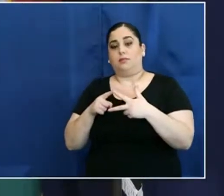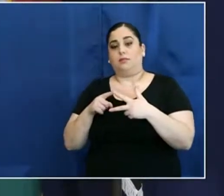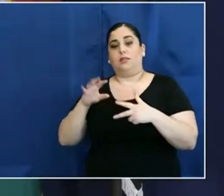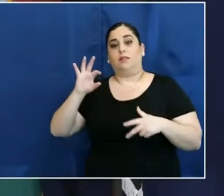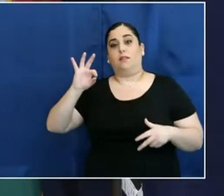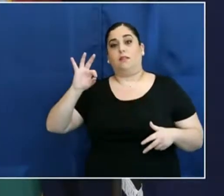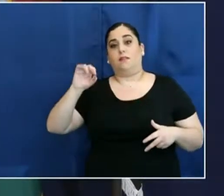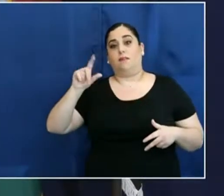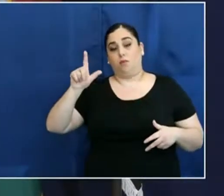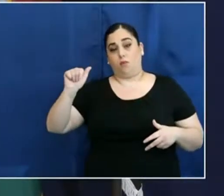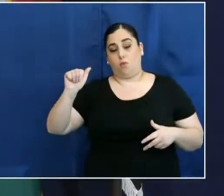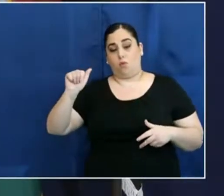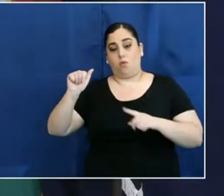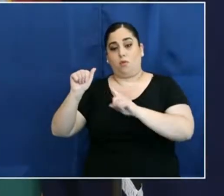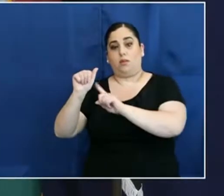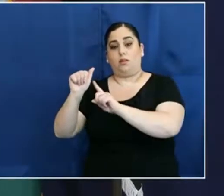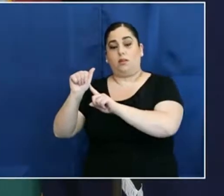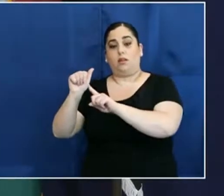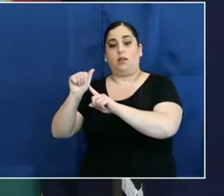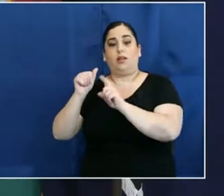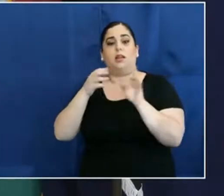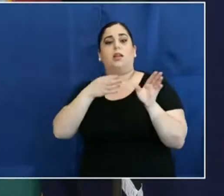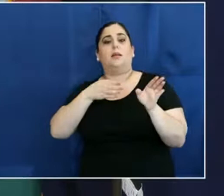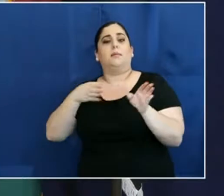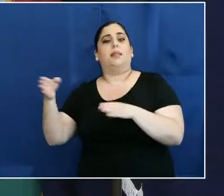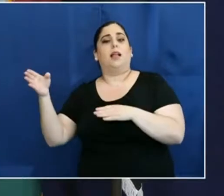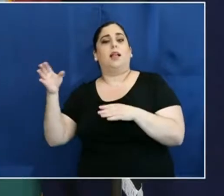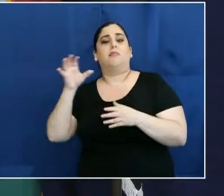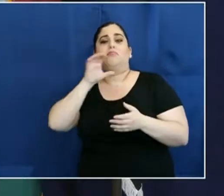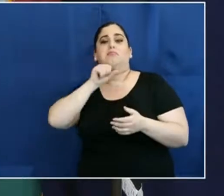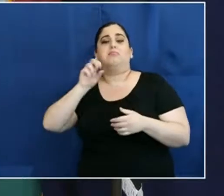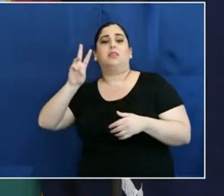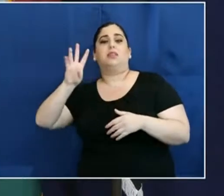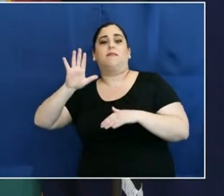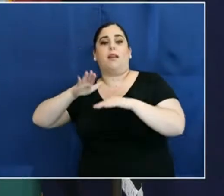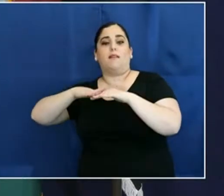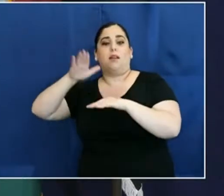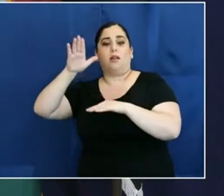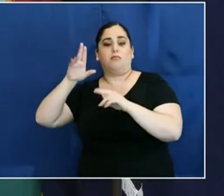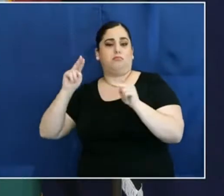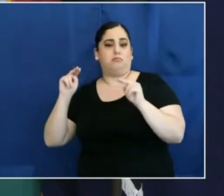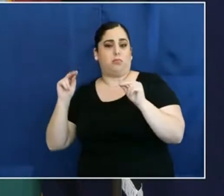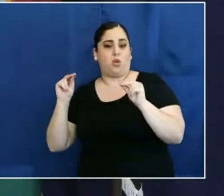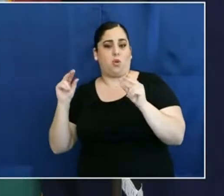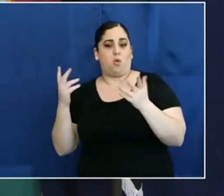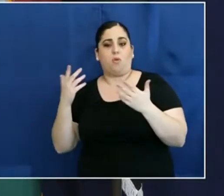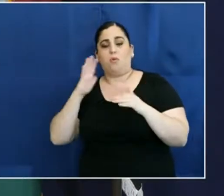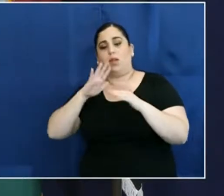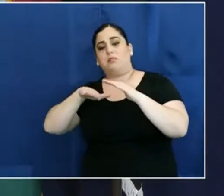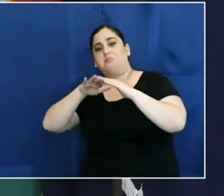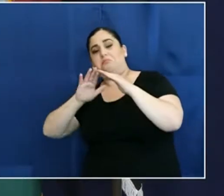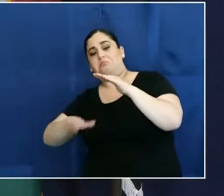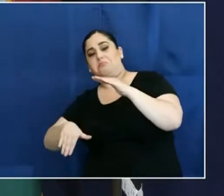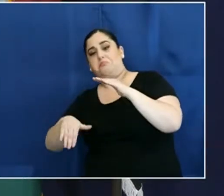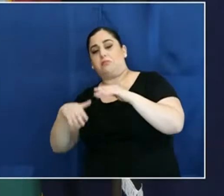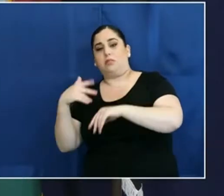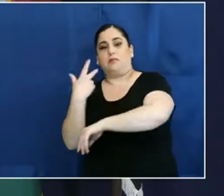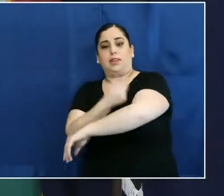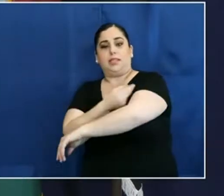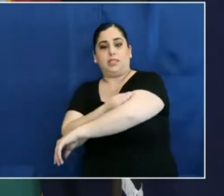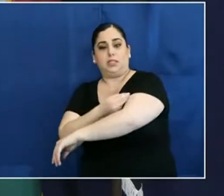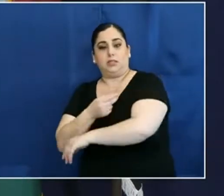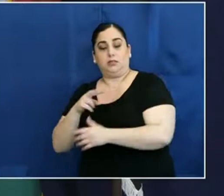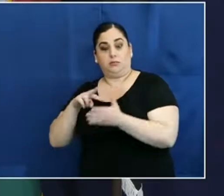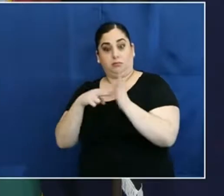to announce a reduction in the age requirement, which means they have vaccines. Why is it that California, and